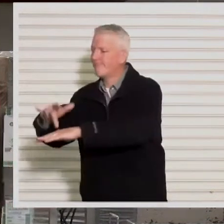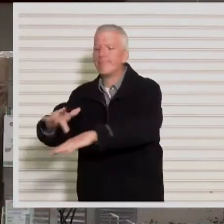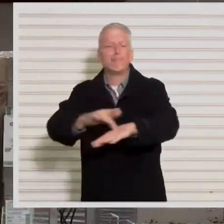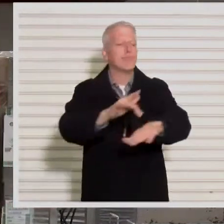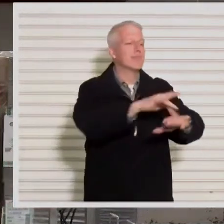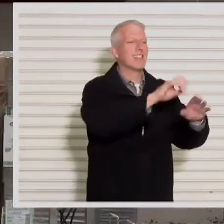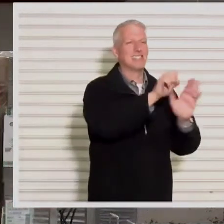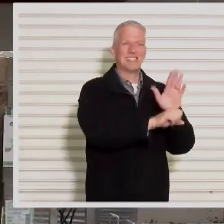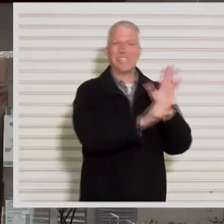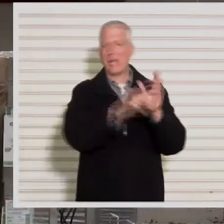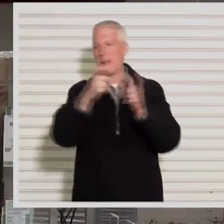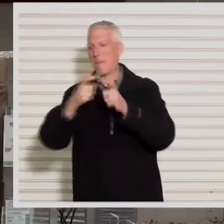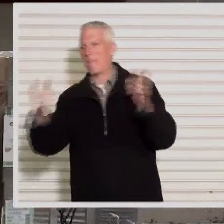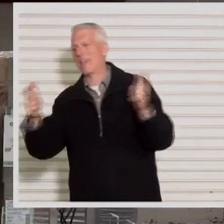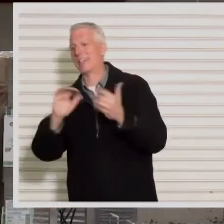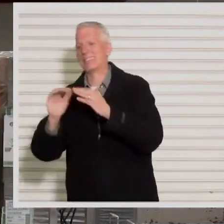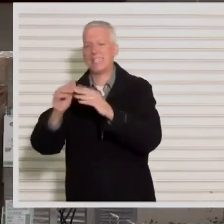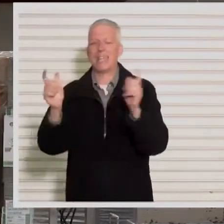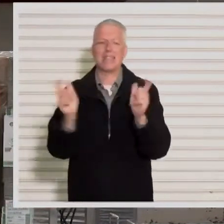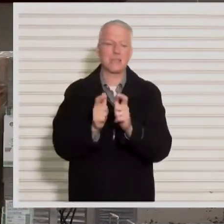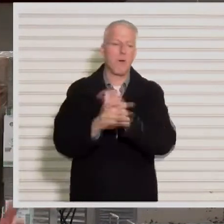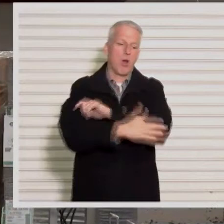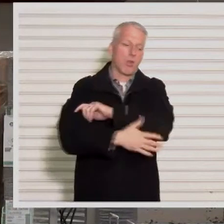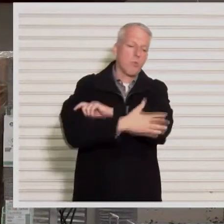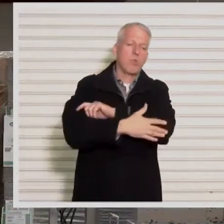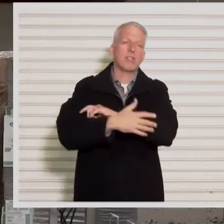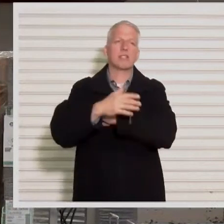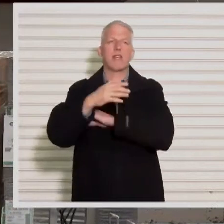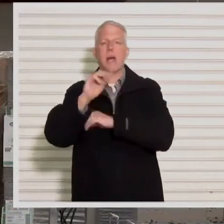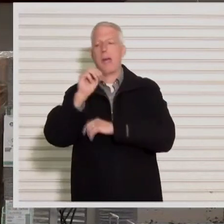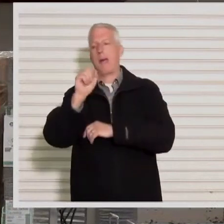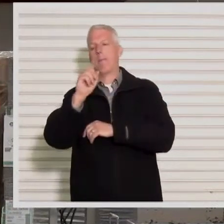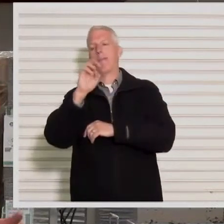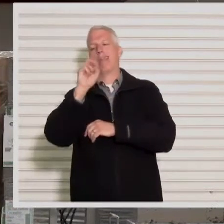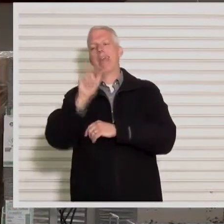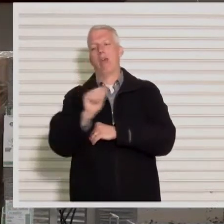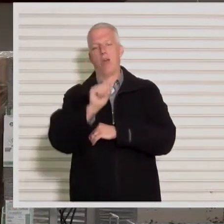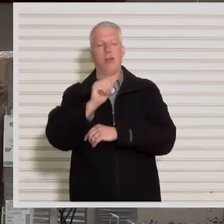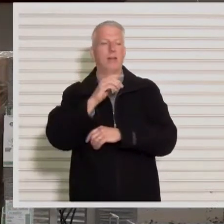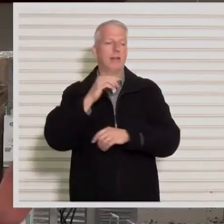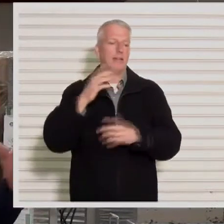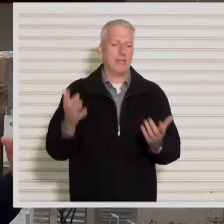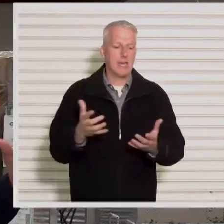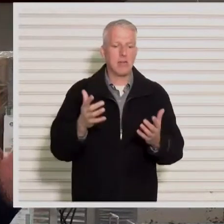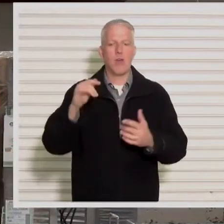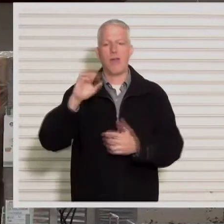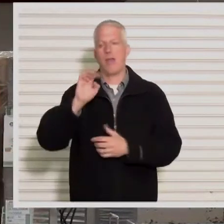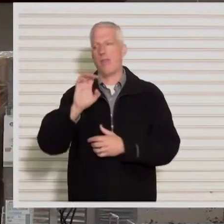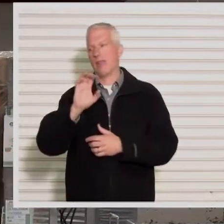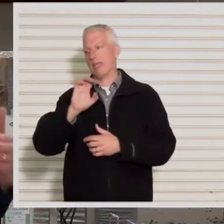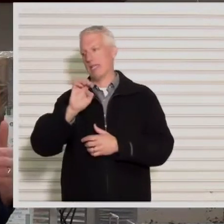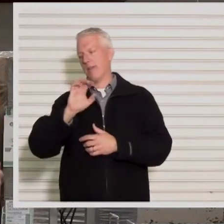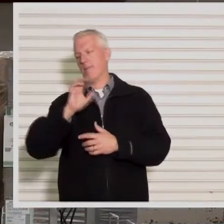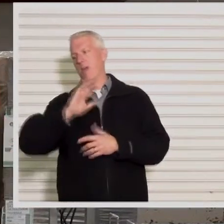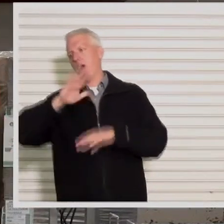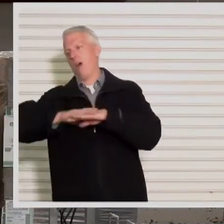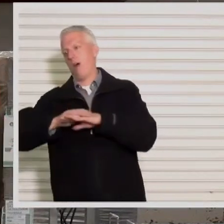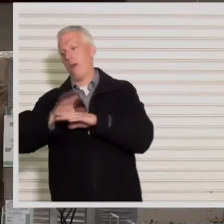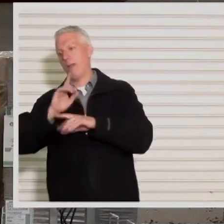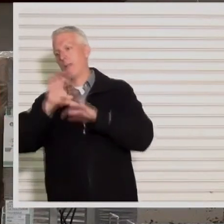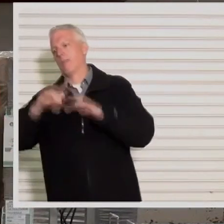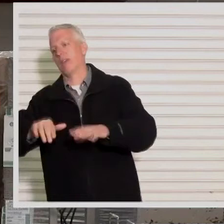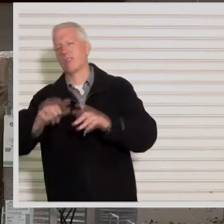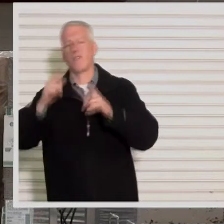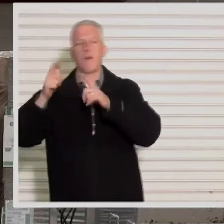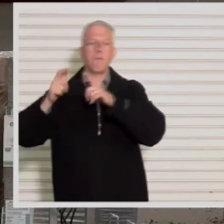large cities, small communities, Madera, down here, other communities on the coast, large-scale sites at Dodger Stadium,